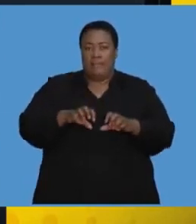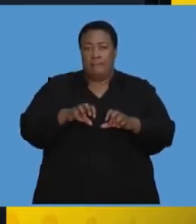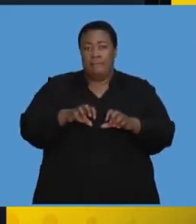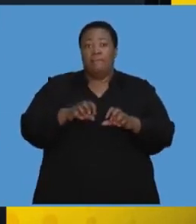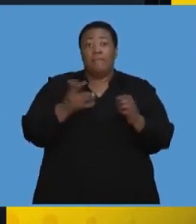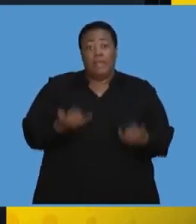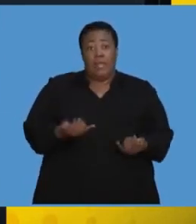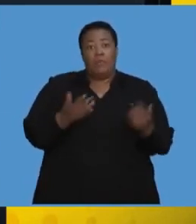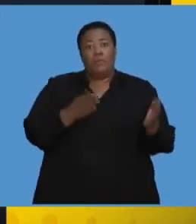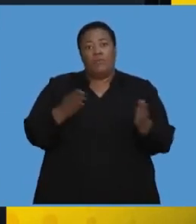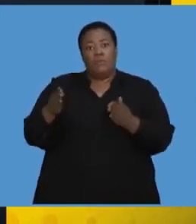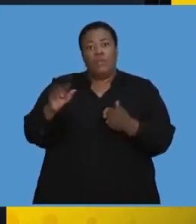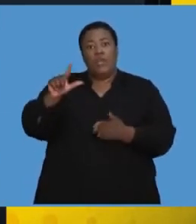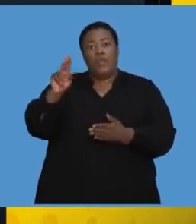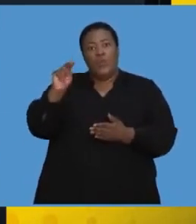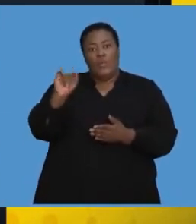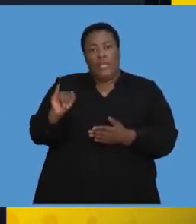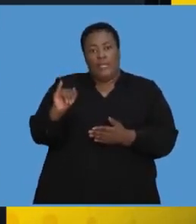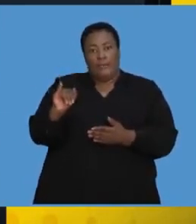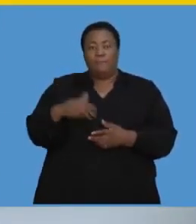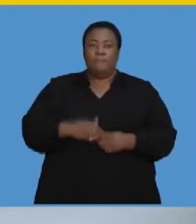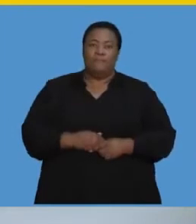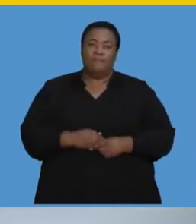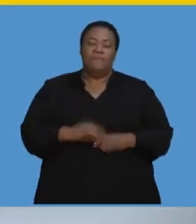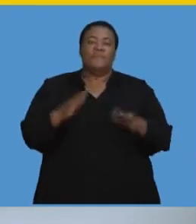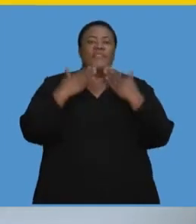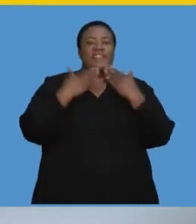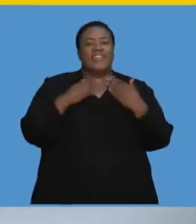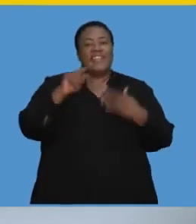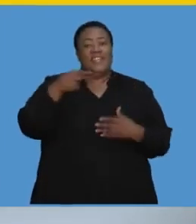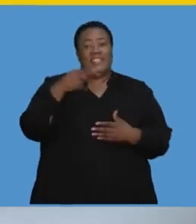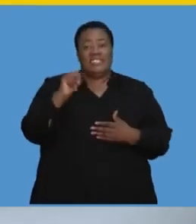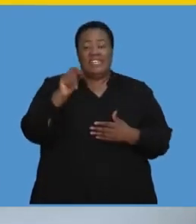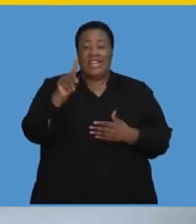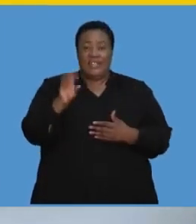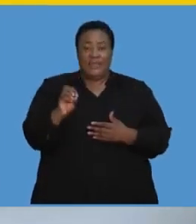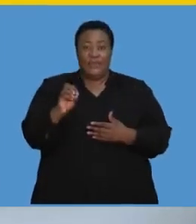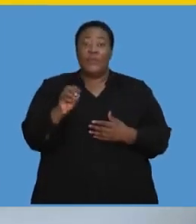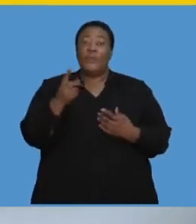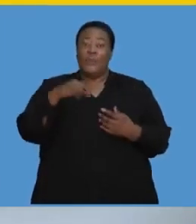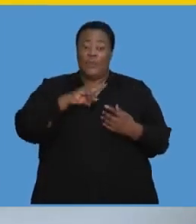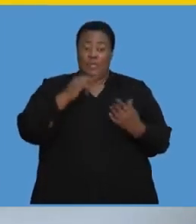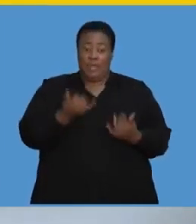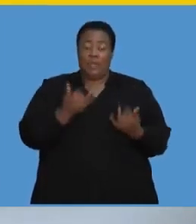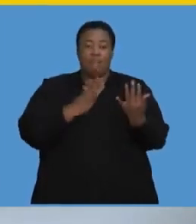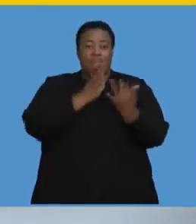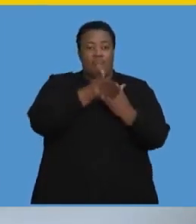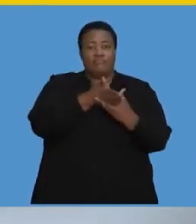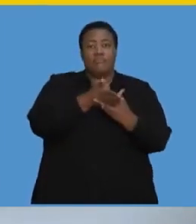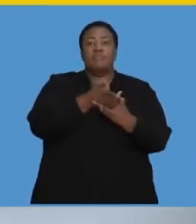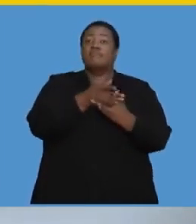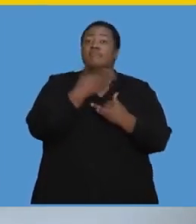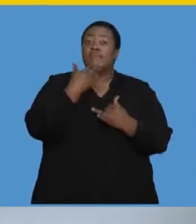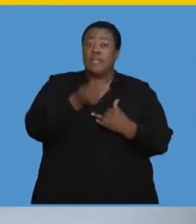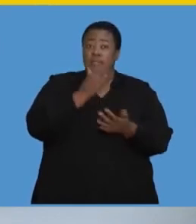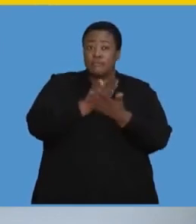girls. I'll hand over to Luni to take us to the break. Thank you, Tando. Guys, we are going to take a quick break. Don't forget to enter the